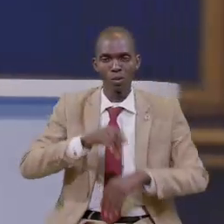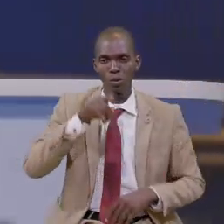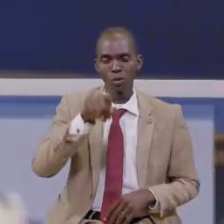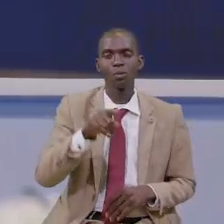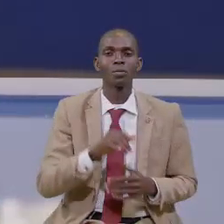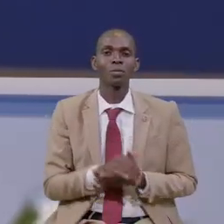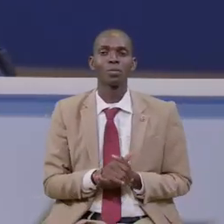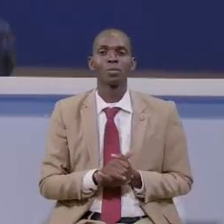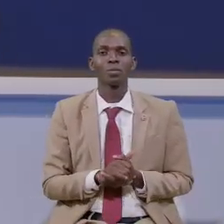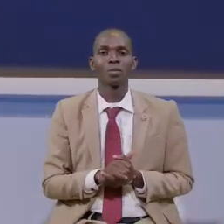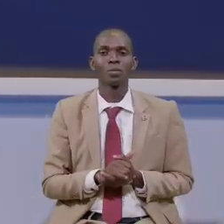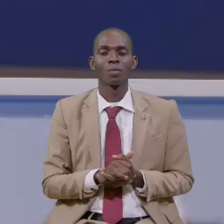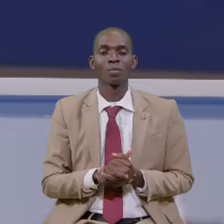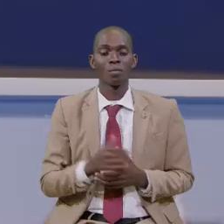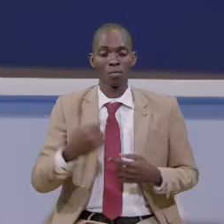I can,